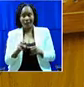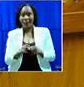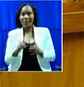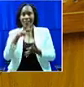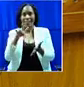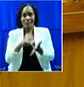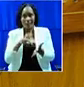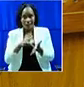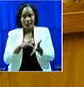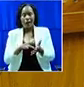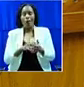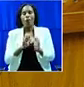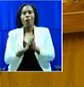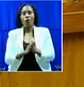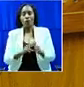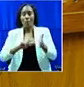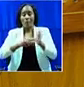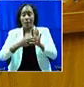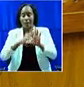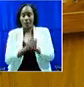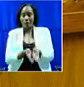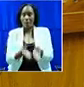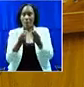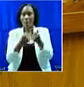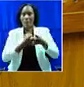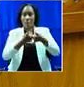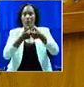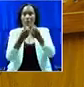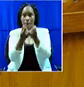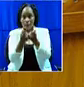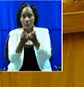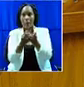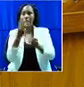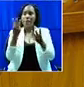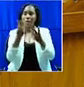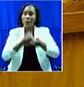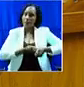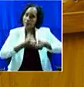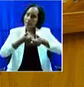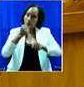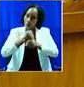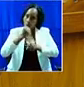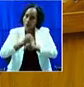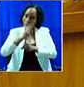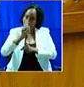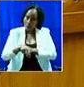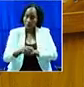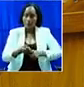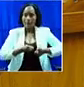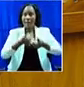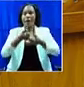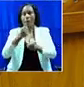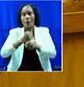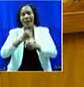recovery plan. We must get our people back to work, back into their jobs,